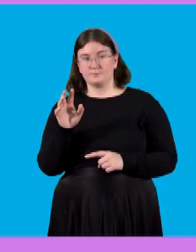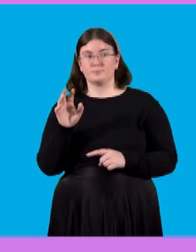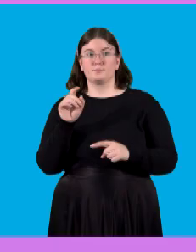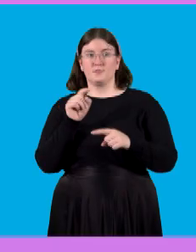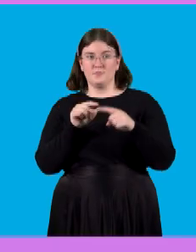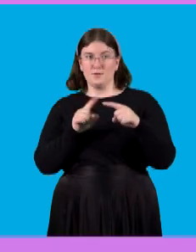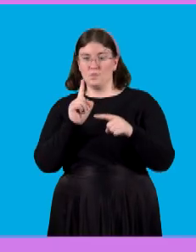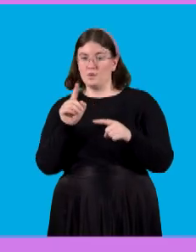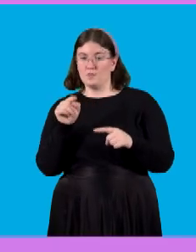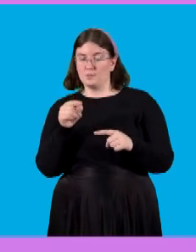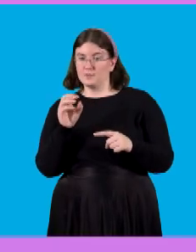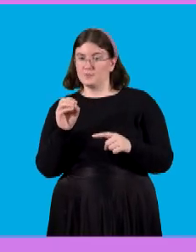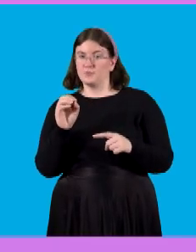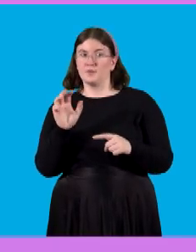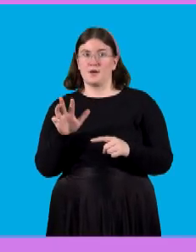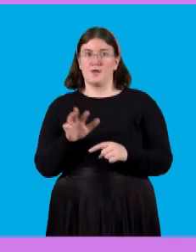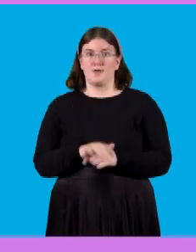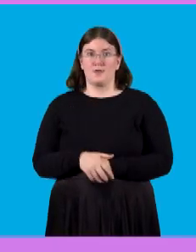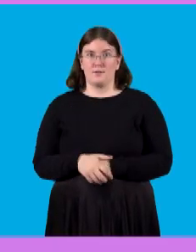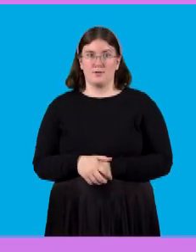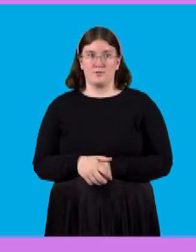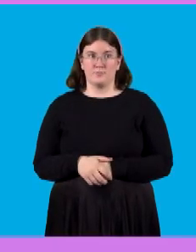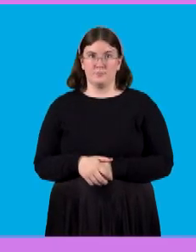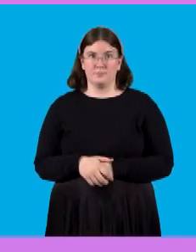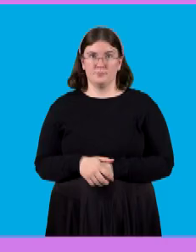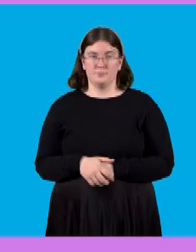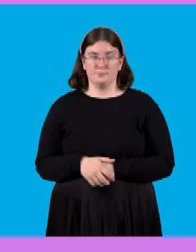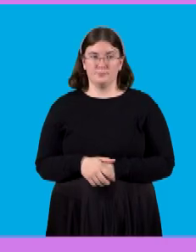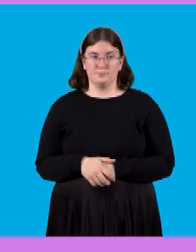21,091.5 and I divide that by the exchange rate of 1.09.